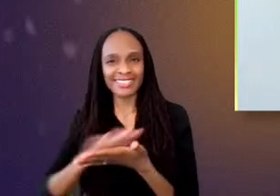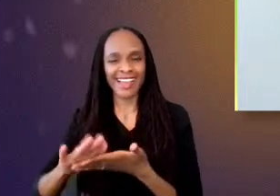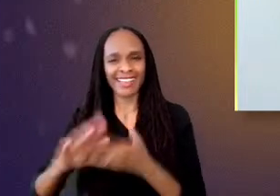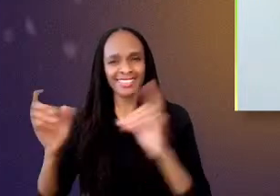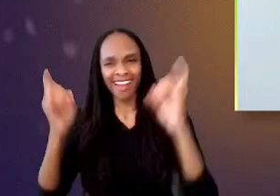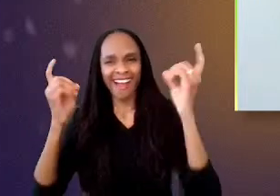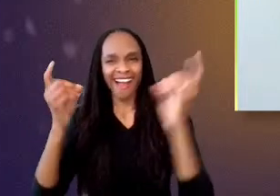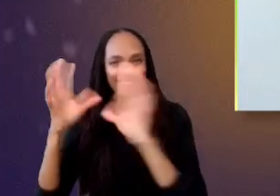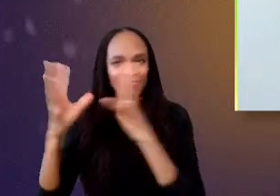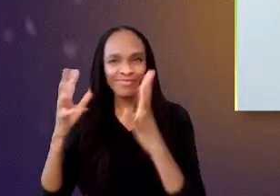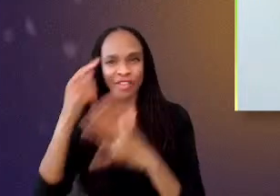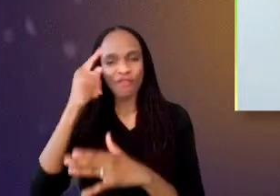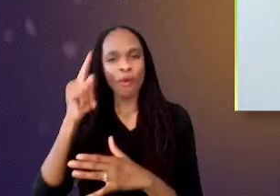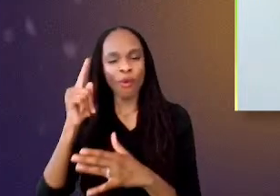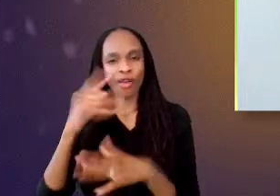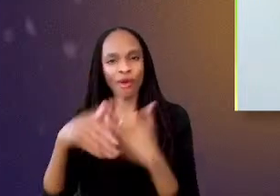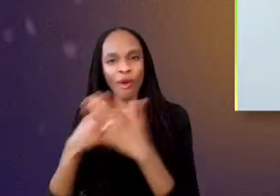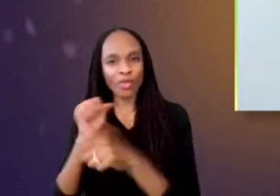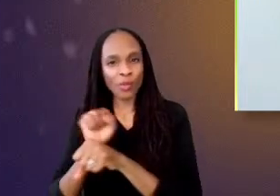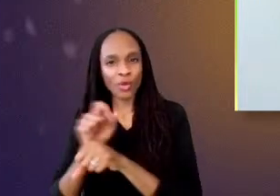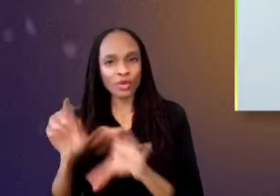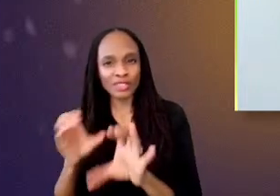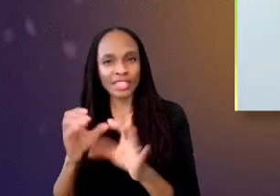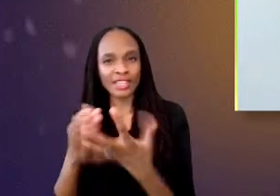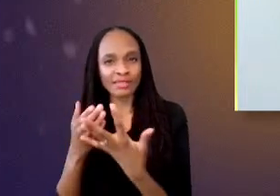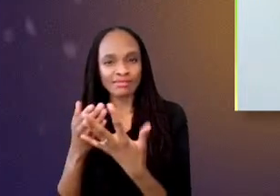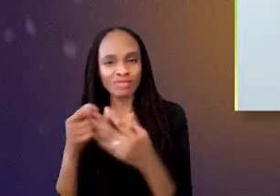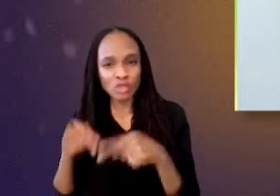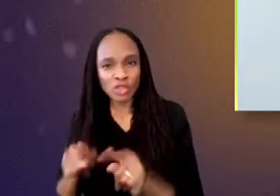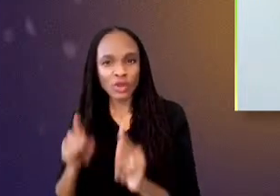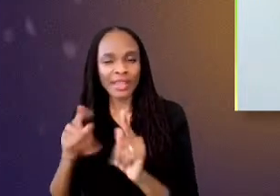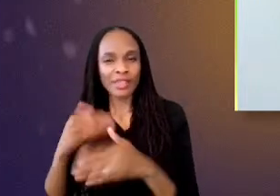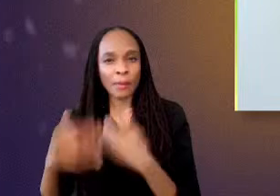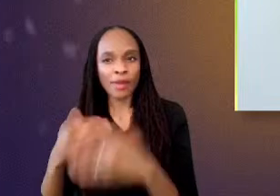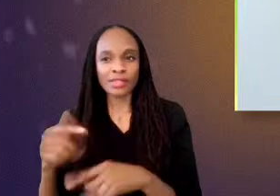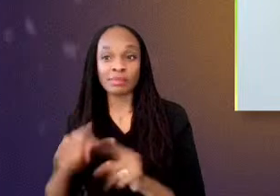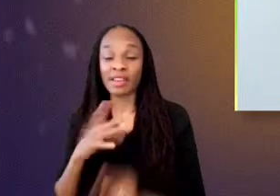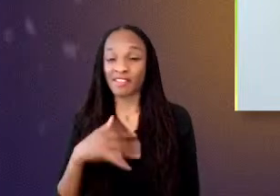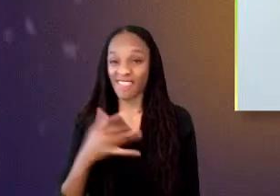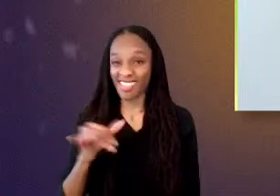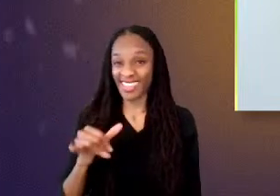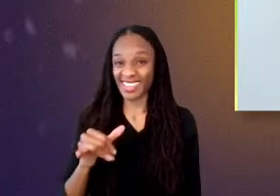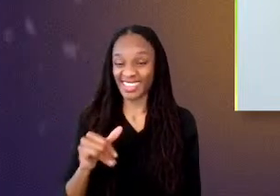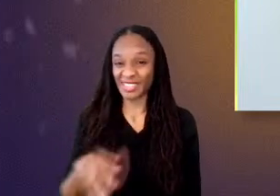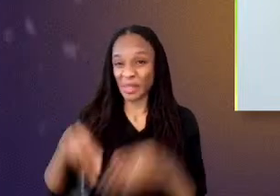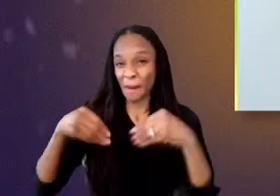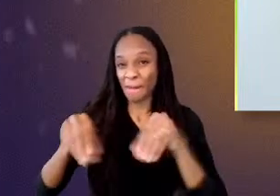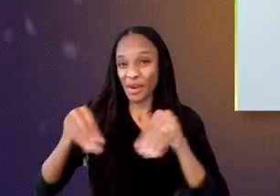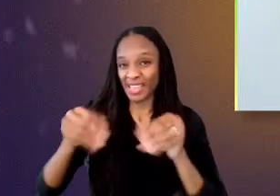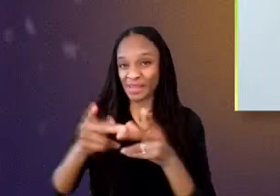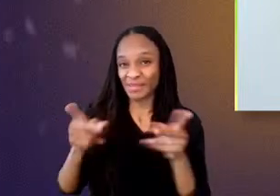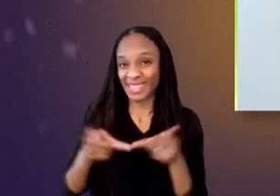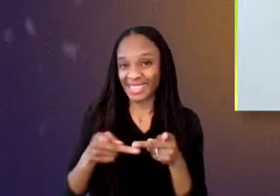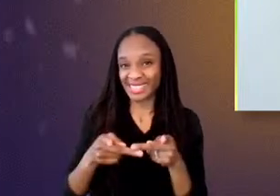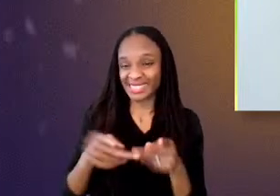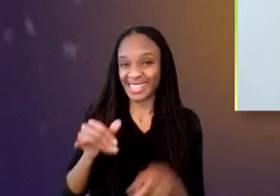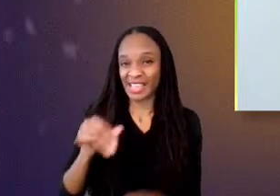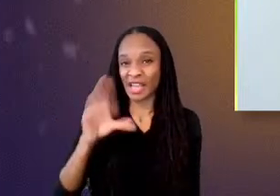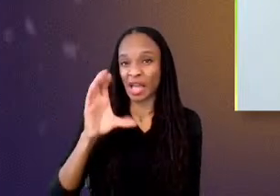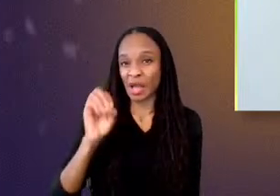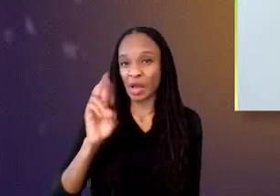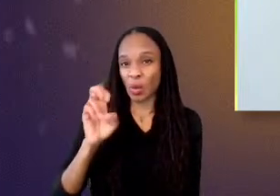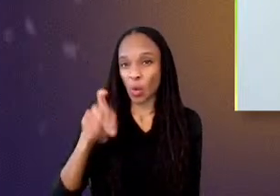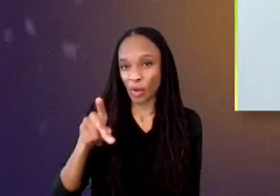that you did throughout the process. But it felt like a marketplace or like a more of like a corporate retreat to